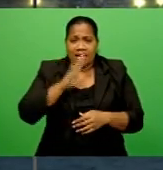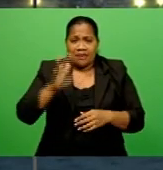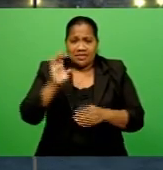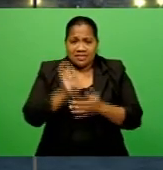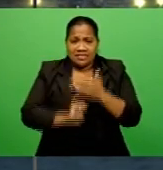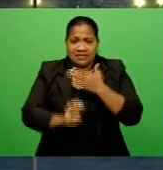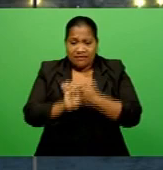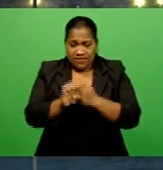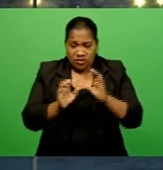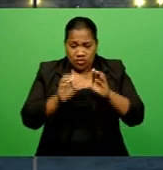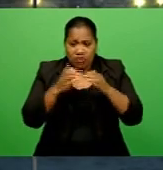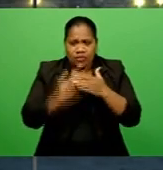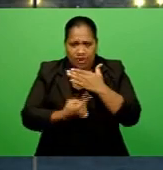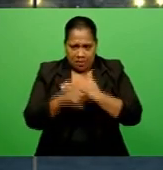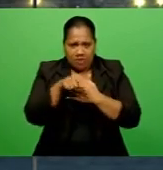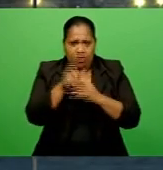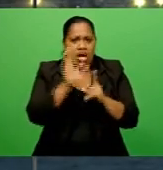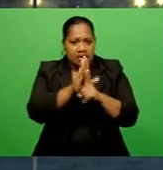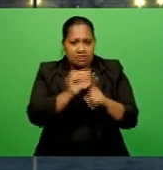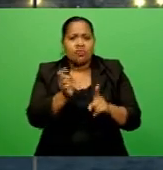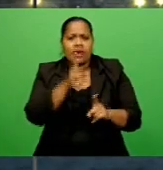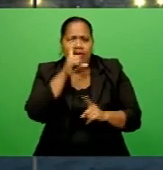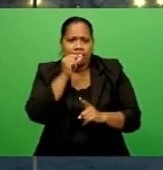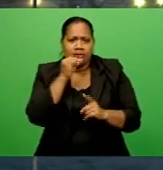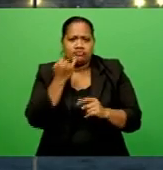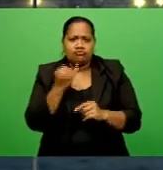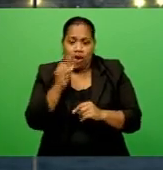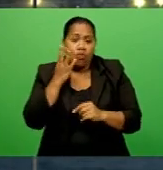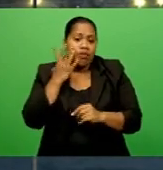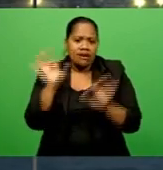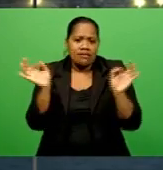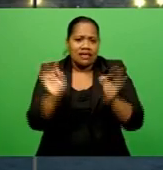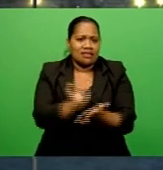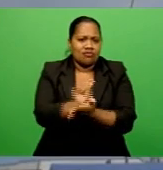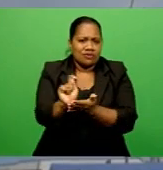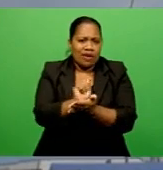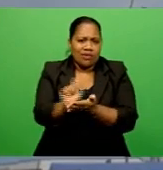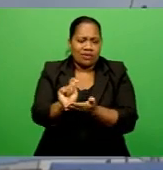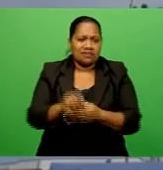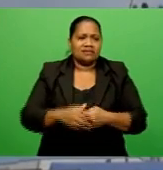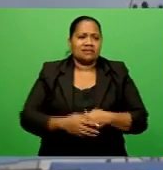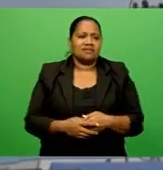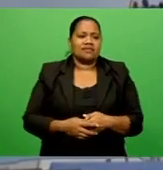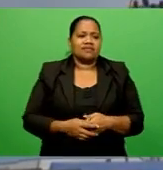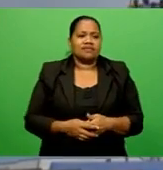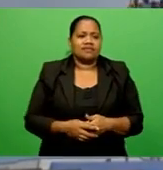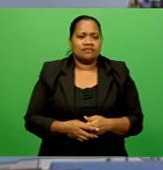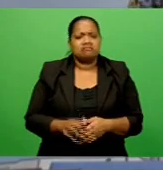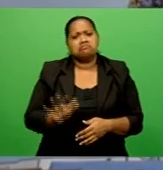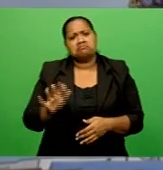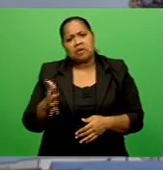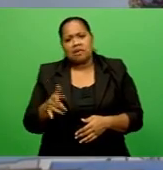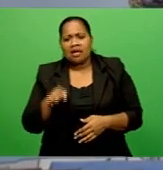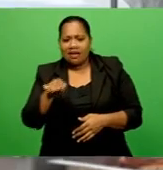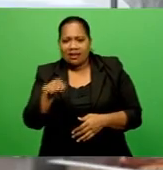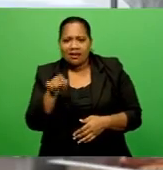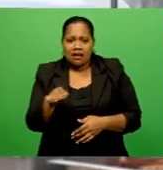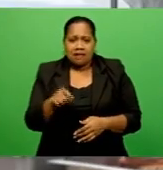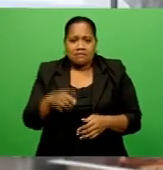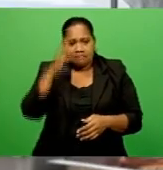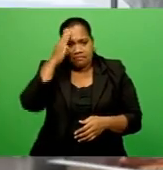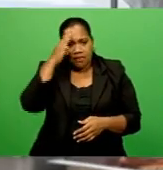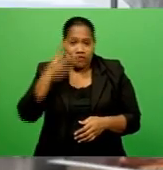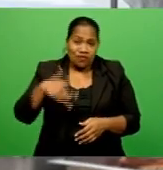as an example of what can go wrong when there's no transparency. It may be the mother of all festivals,